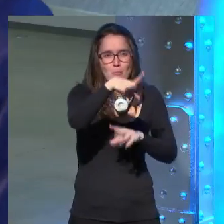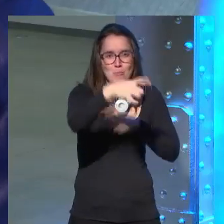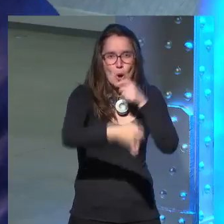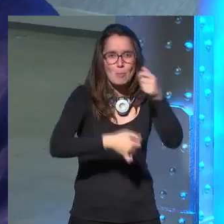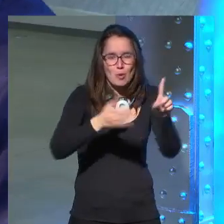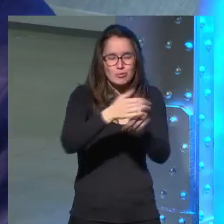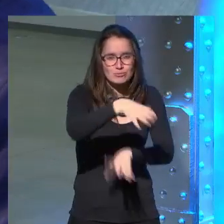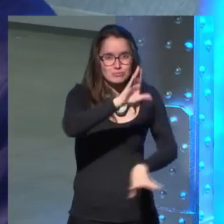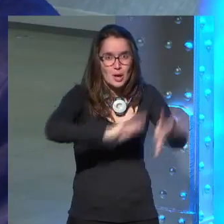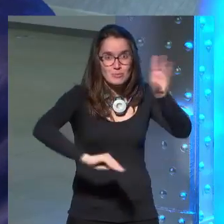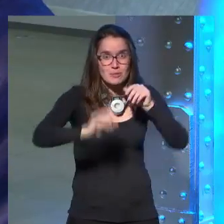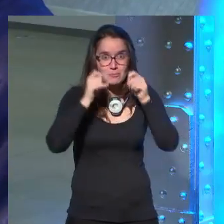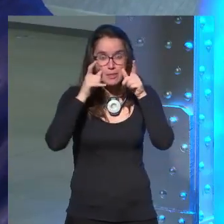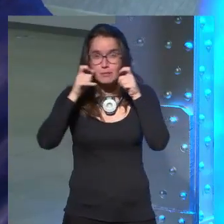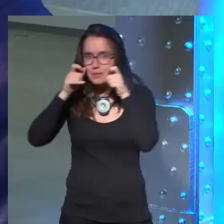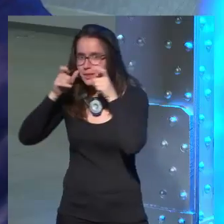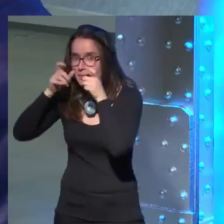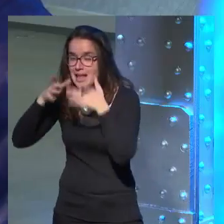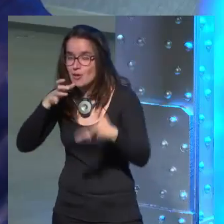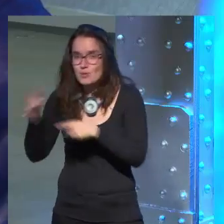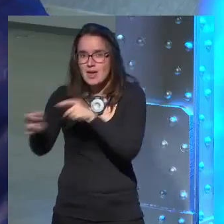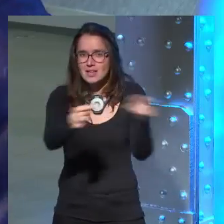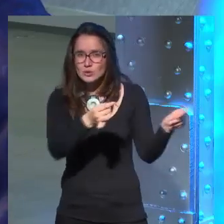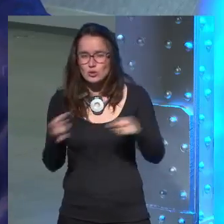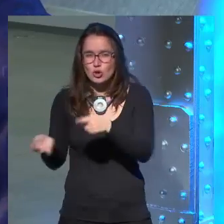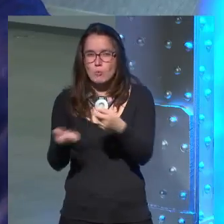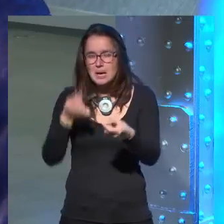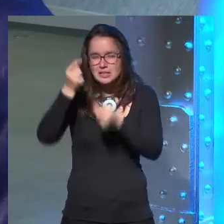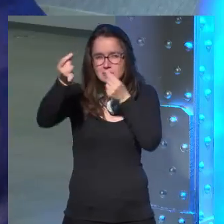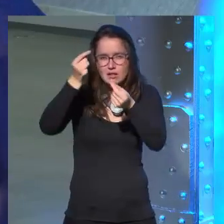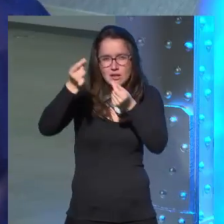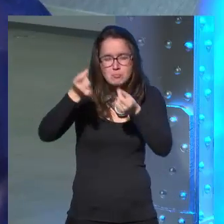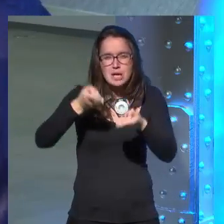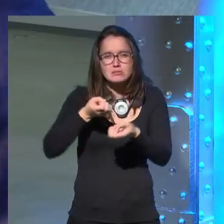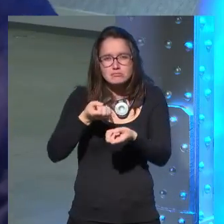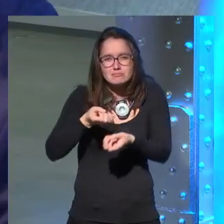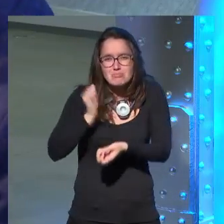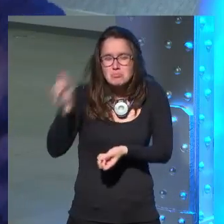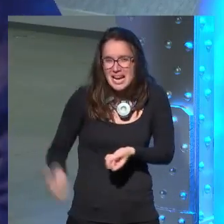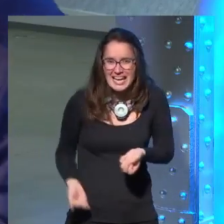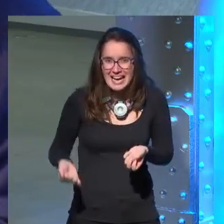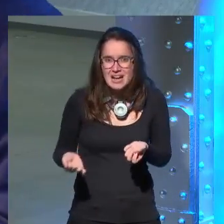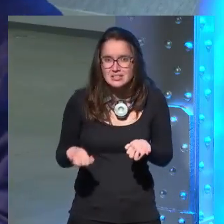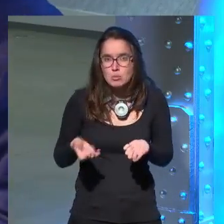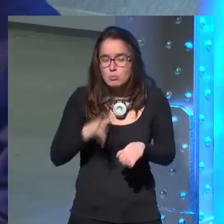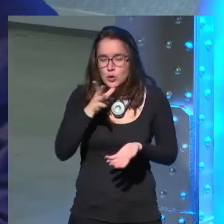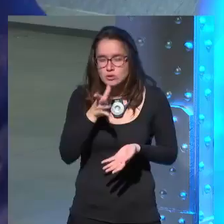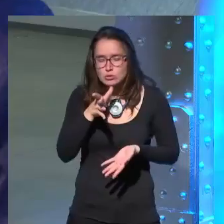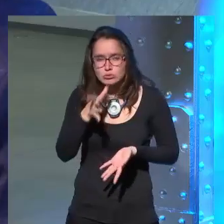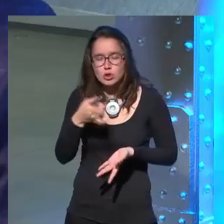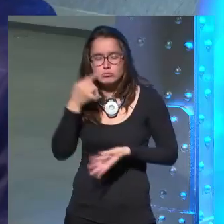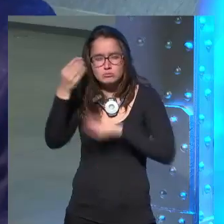more nuanced discussion to have, which is why I think that I took in a sense, a brave decision, as you said, to write this